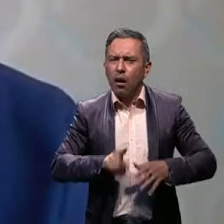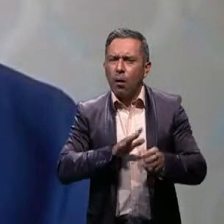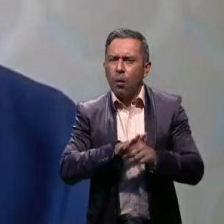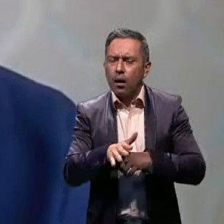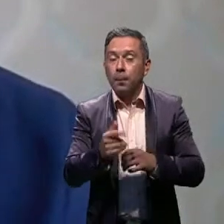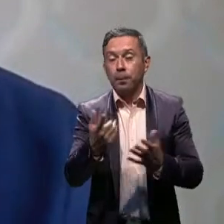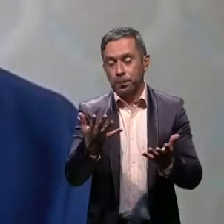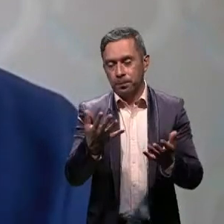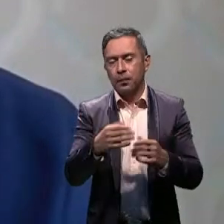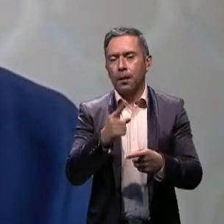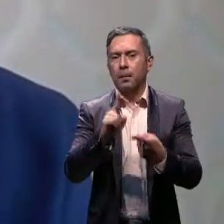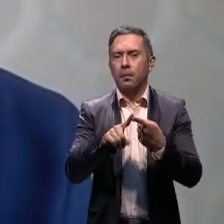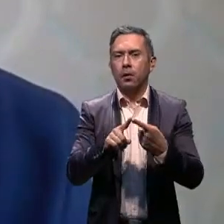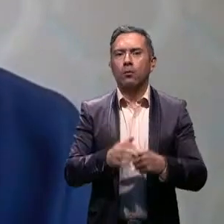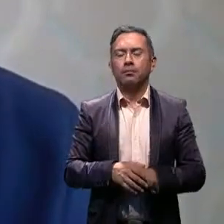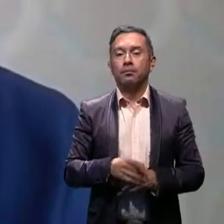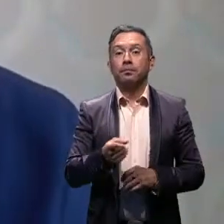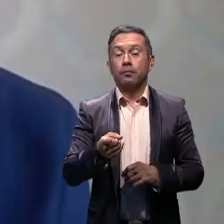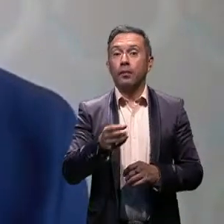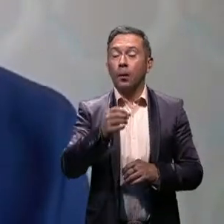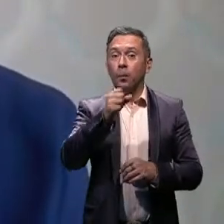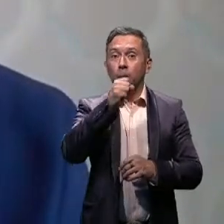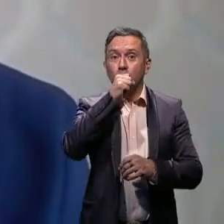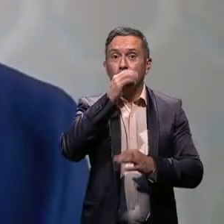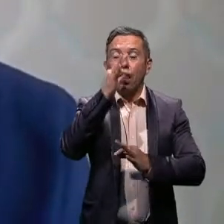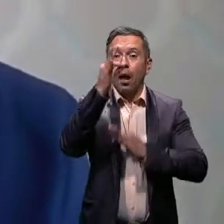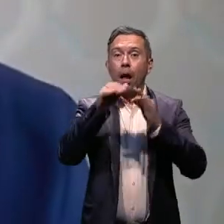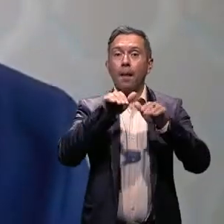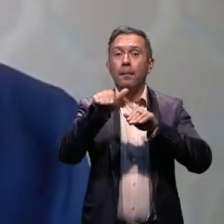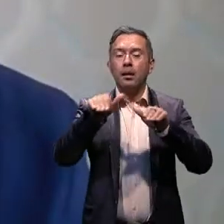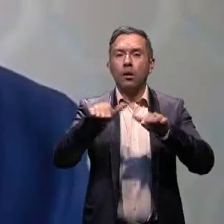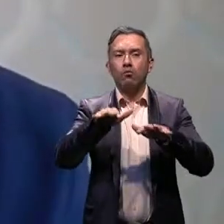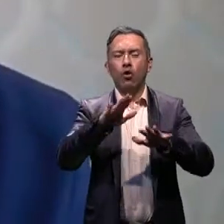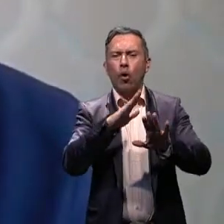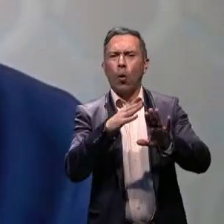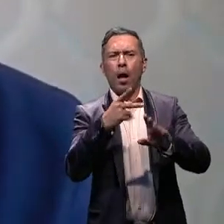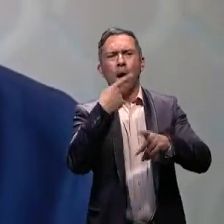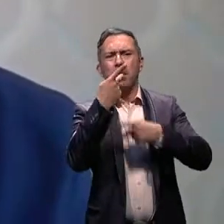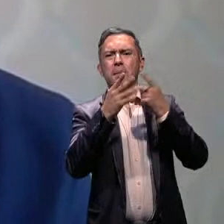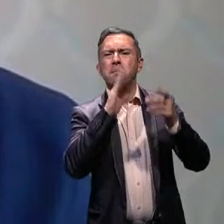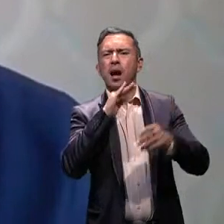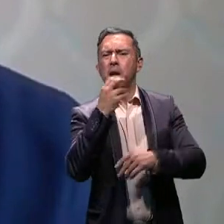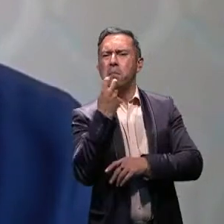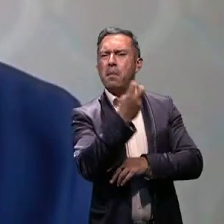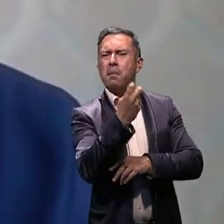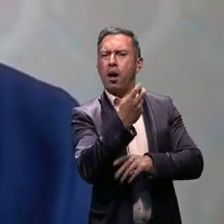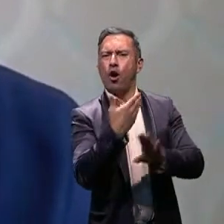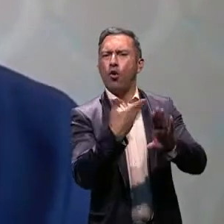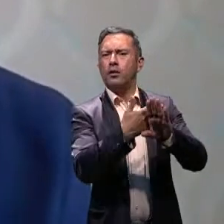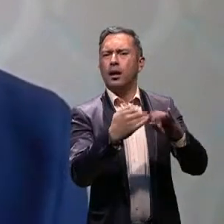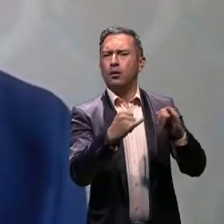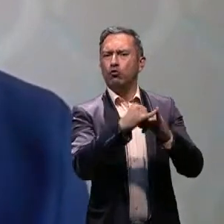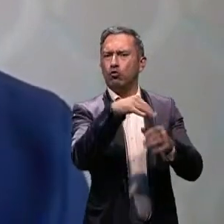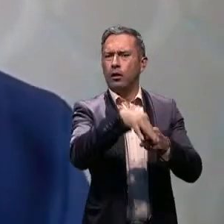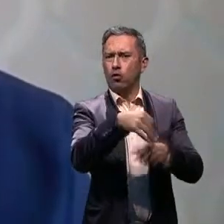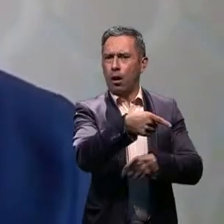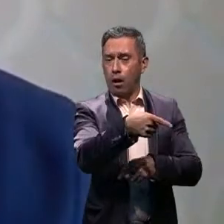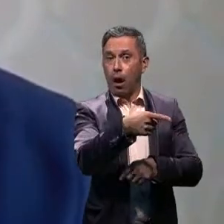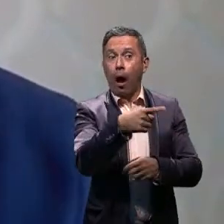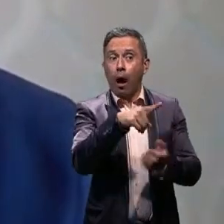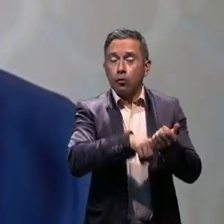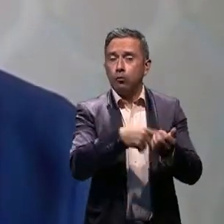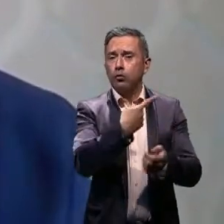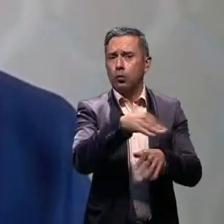campaigns that are aiming electoral bodies that have done a serious